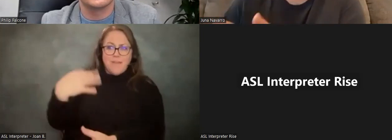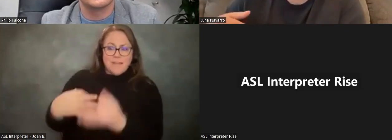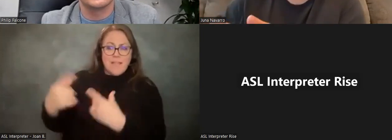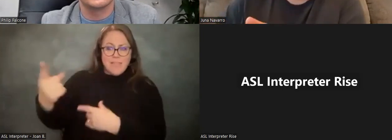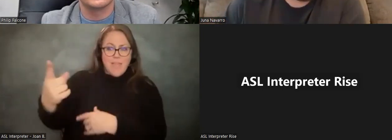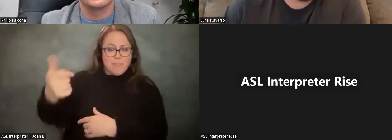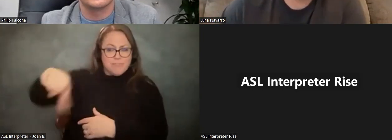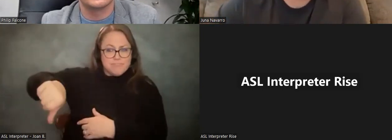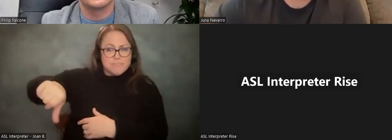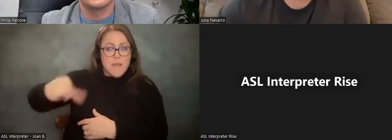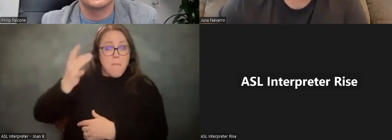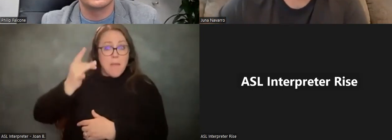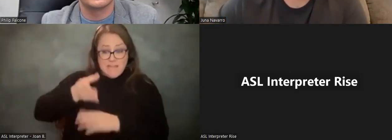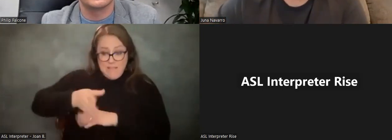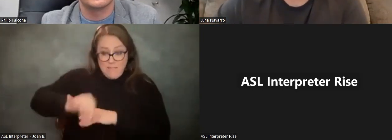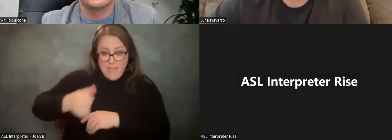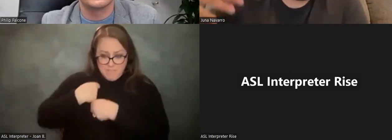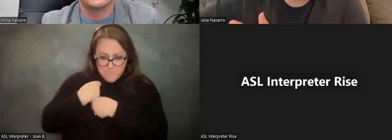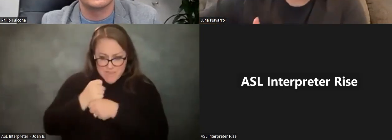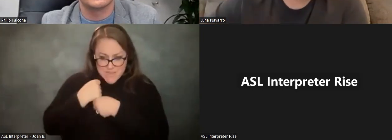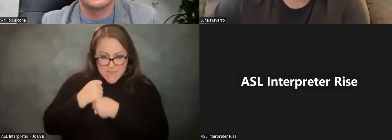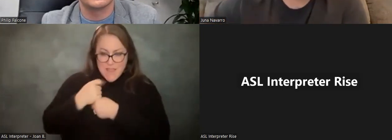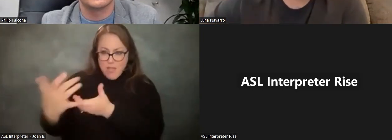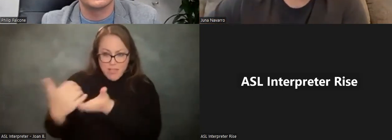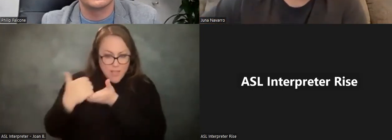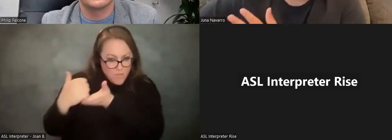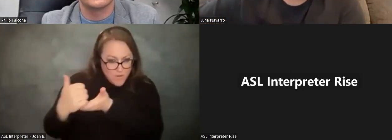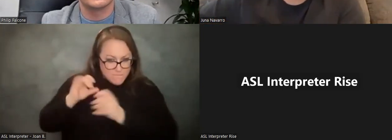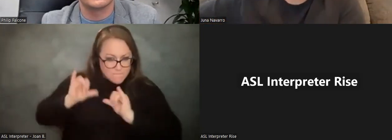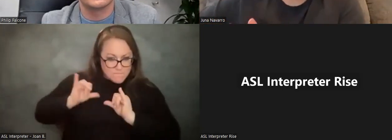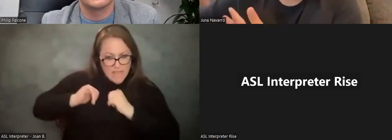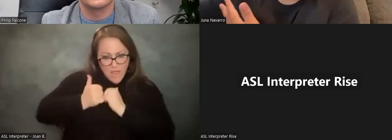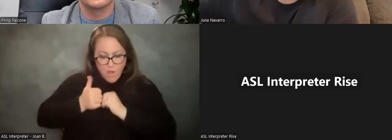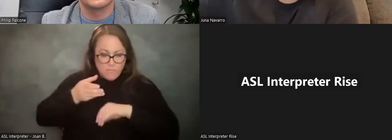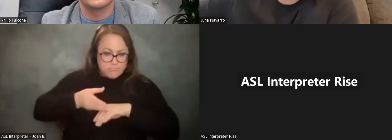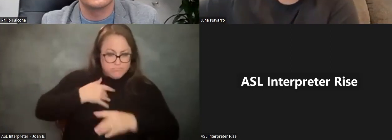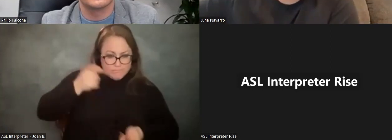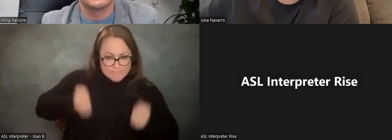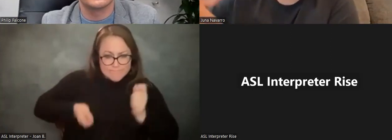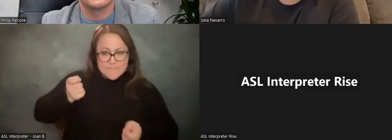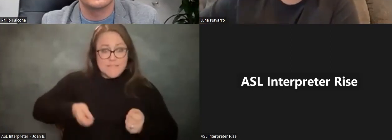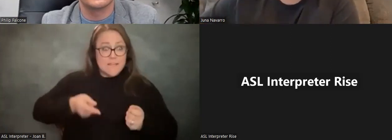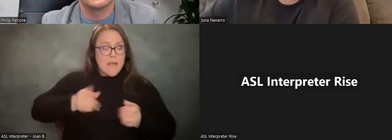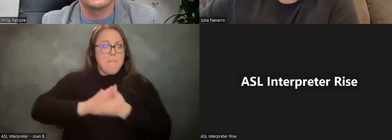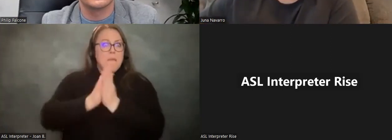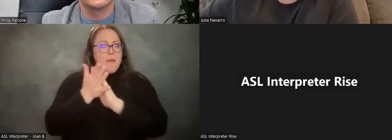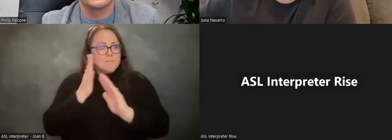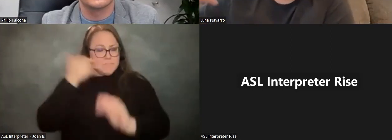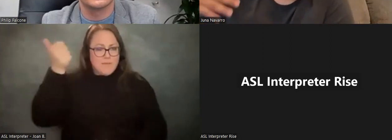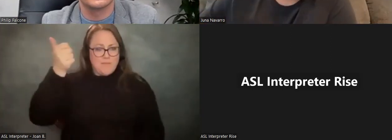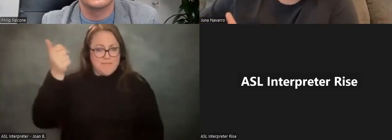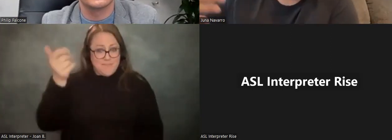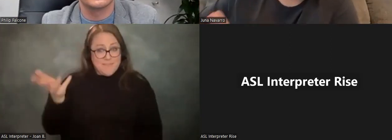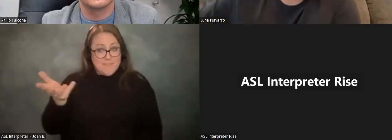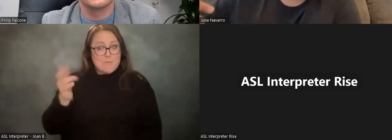rejection, because what I produce after in collaboration with this organization, it was a lot better than I even thought I could, so sometimes we